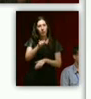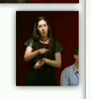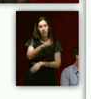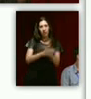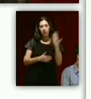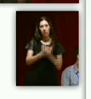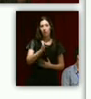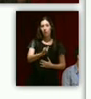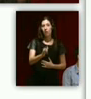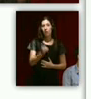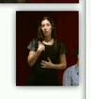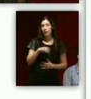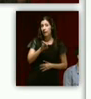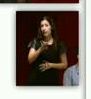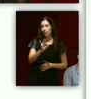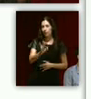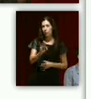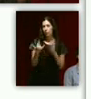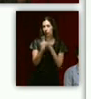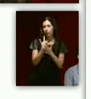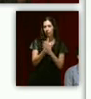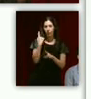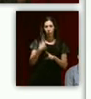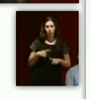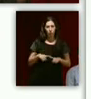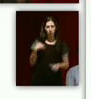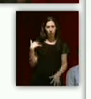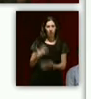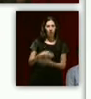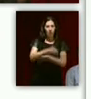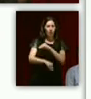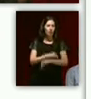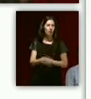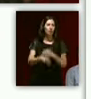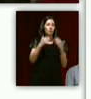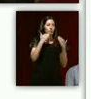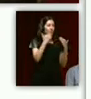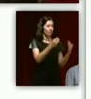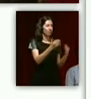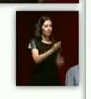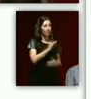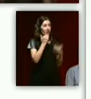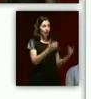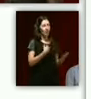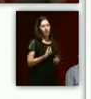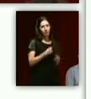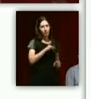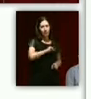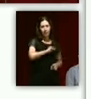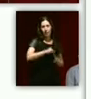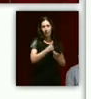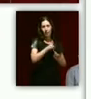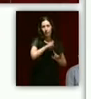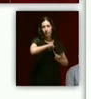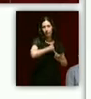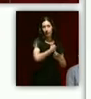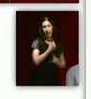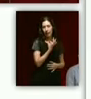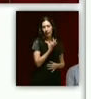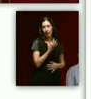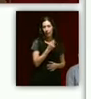impairments. In 15 minutes, he's going to explain what they've done. That's a lot of pressure indeed,